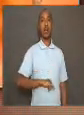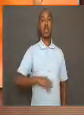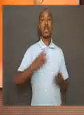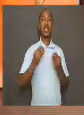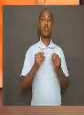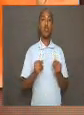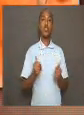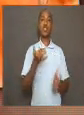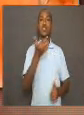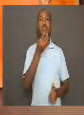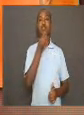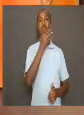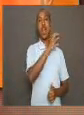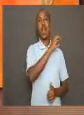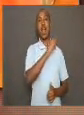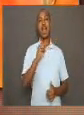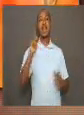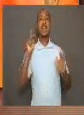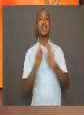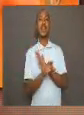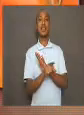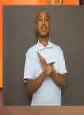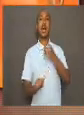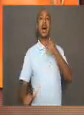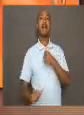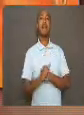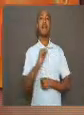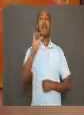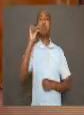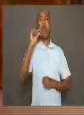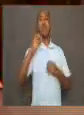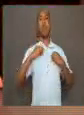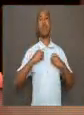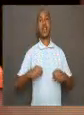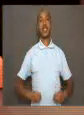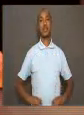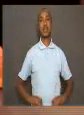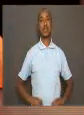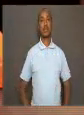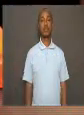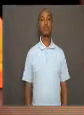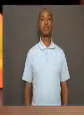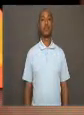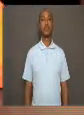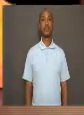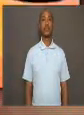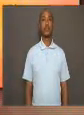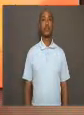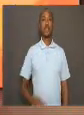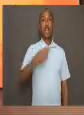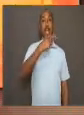dissolves food, and kills harmful microorganisms.